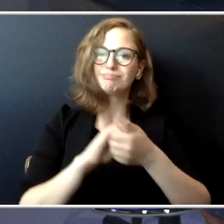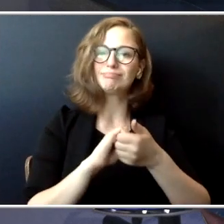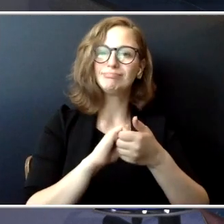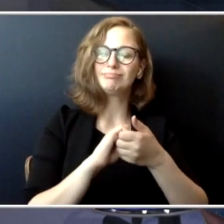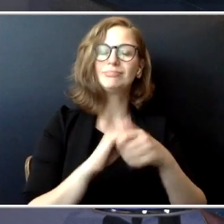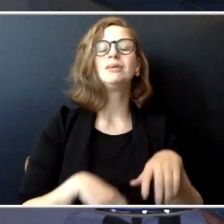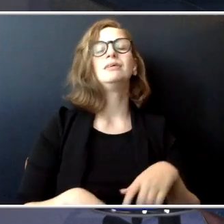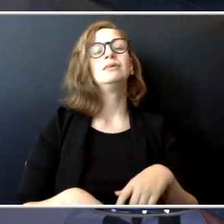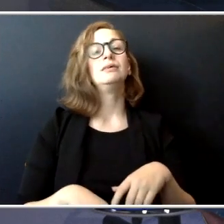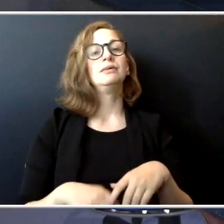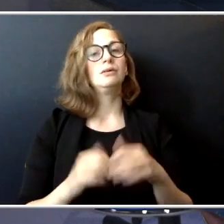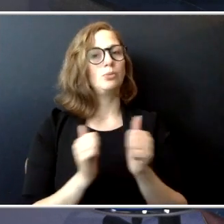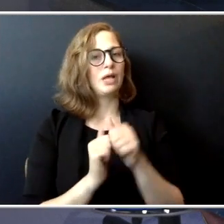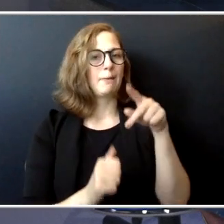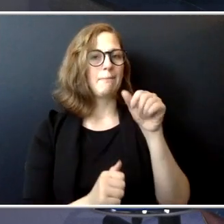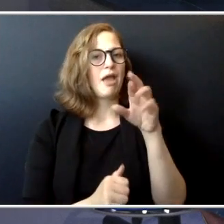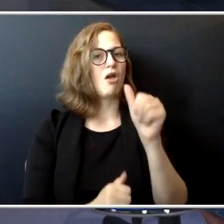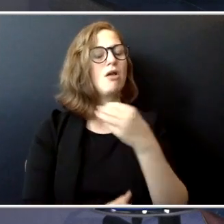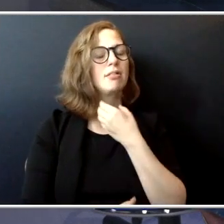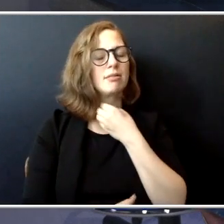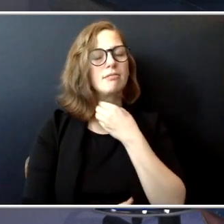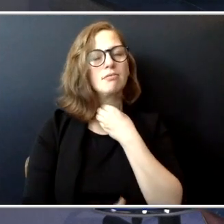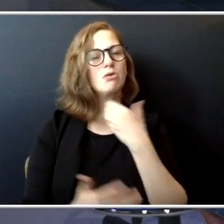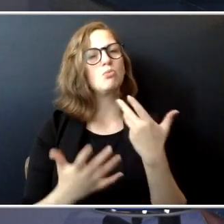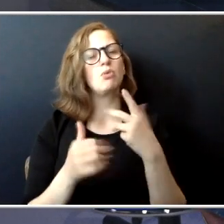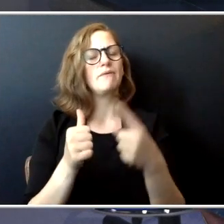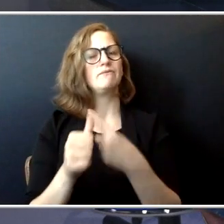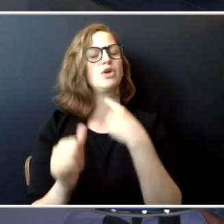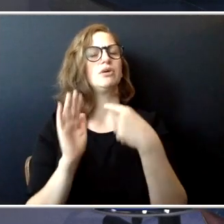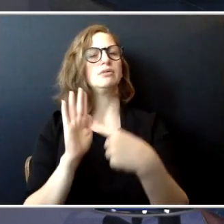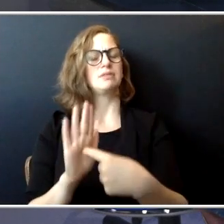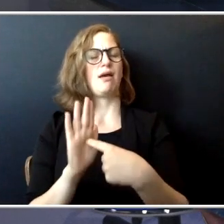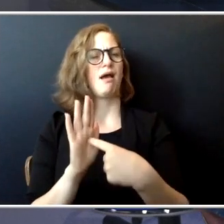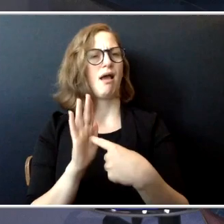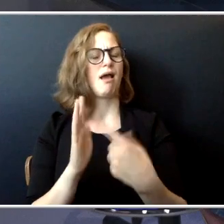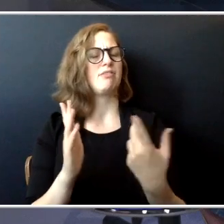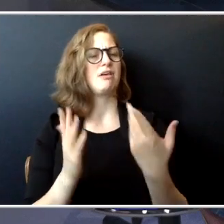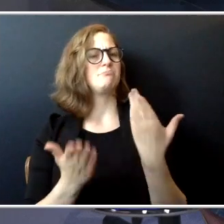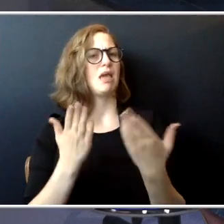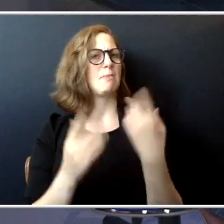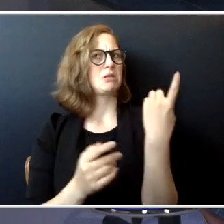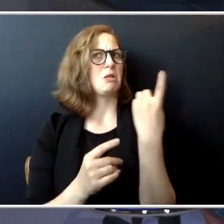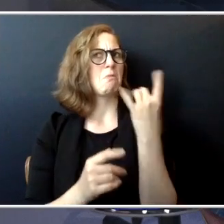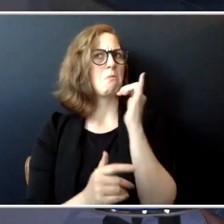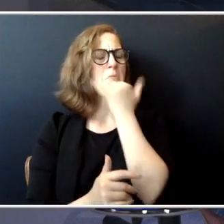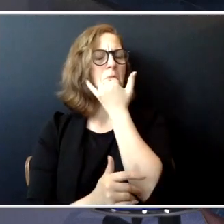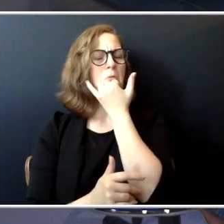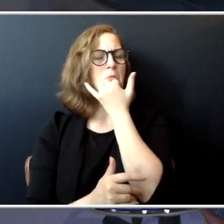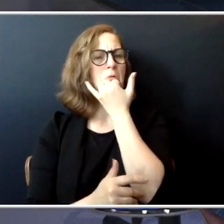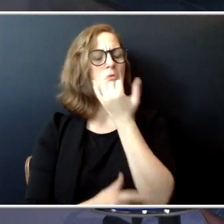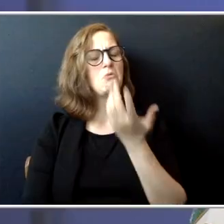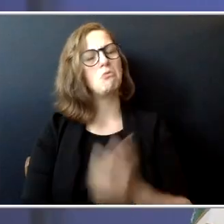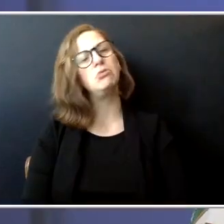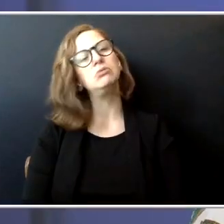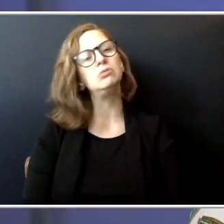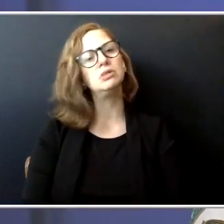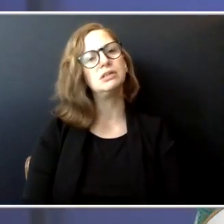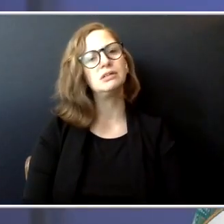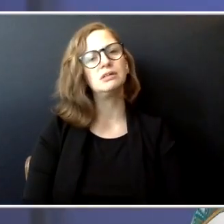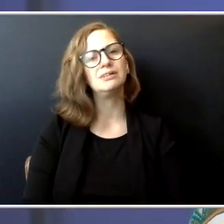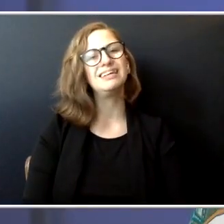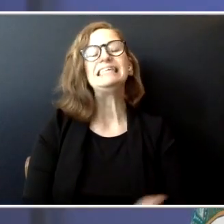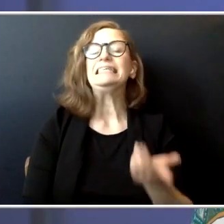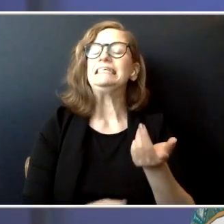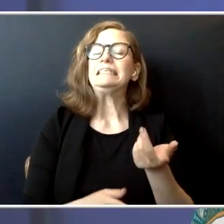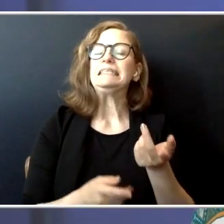parathyroid, what was the first sign that doctors noticed that you might have a problem with your parathyroid glands? It was a little tricky because with the